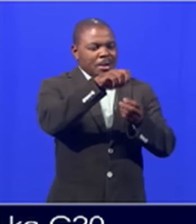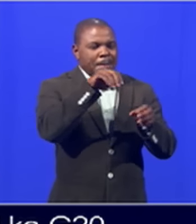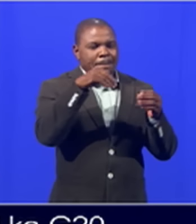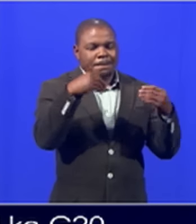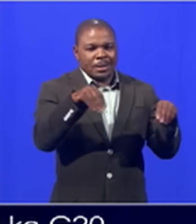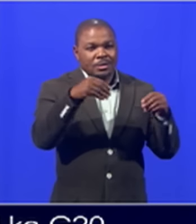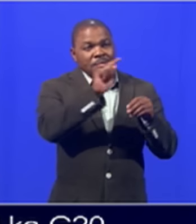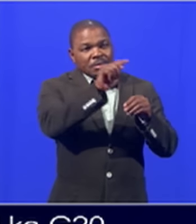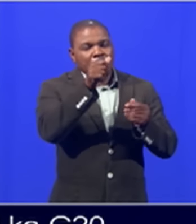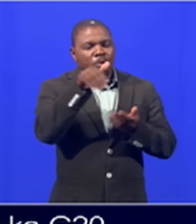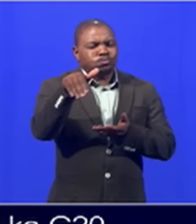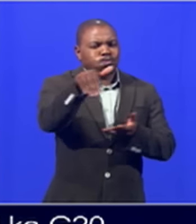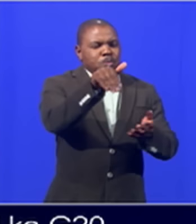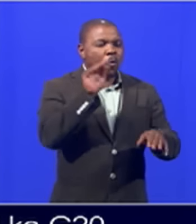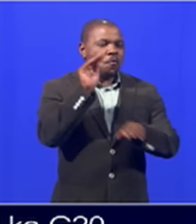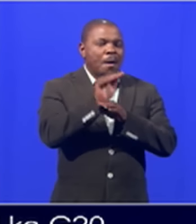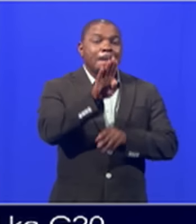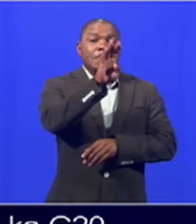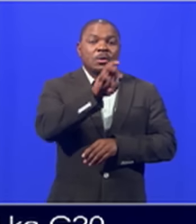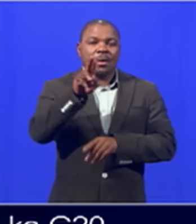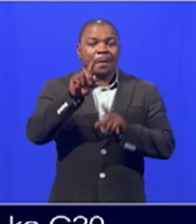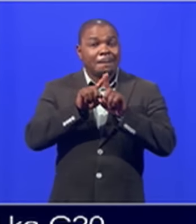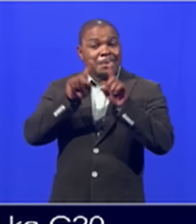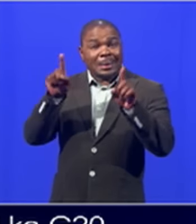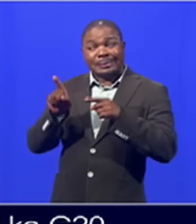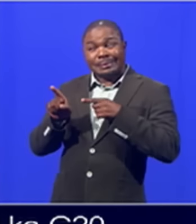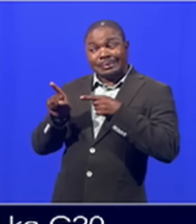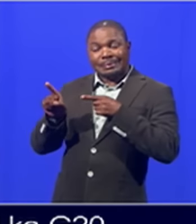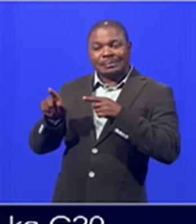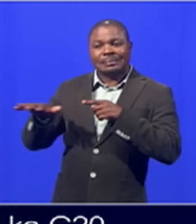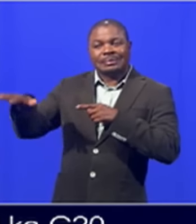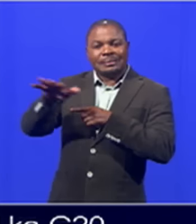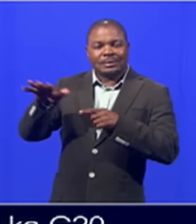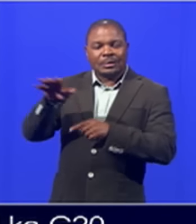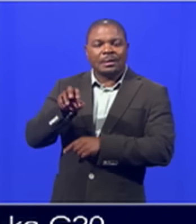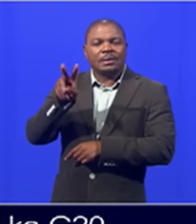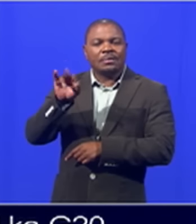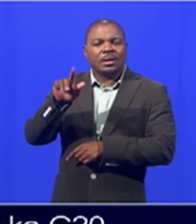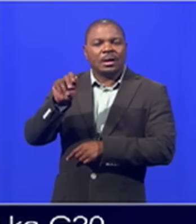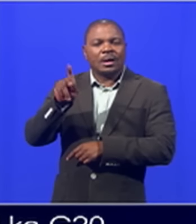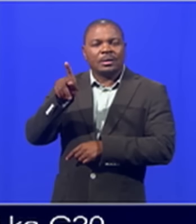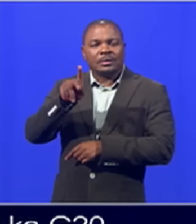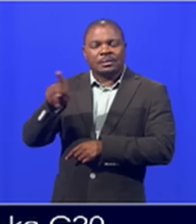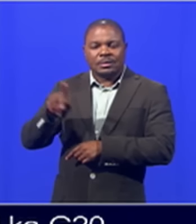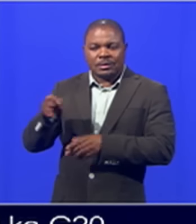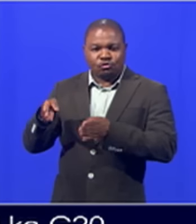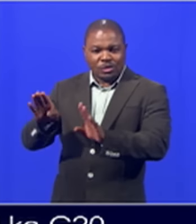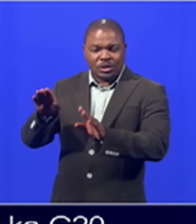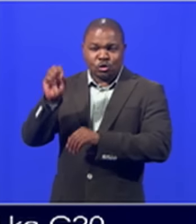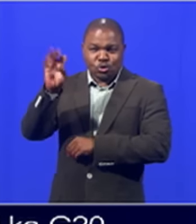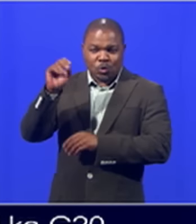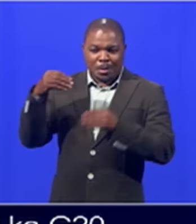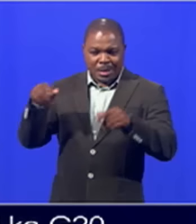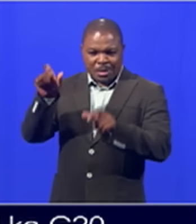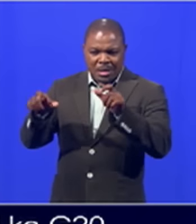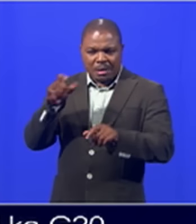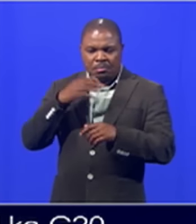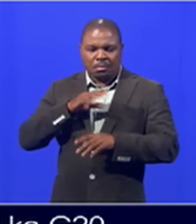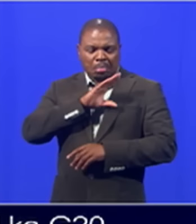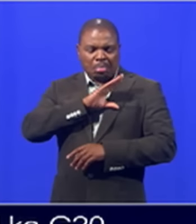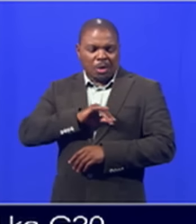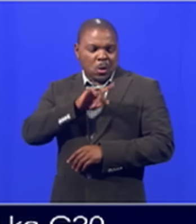di le dibilione bangwe ba bagwebi potlana kwa mmileng wa Vilakazi kwa Soweto ba kgobegile marapo ba re ga ba itse sepe ka ga